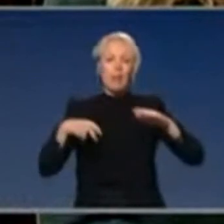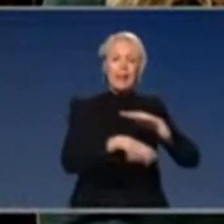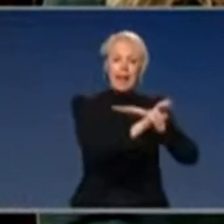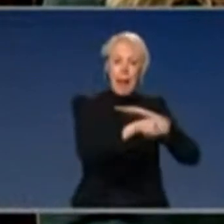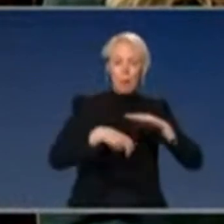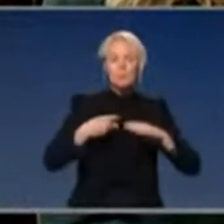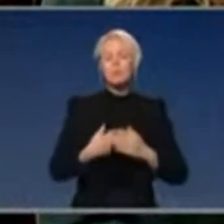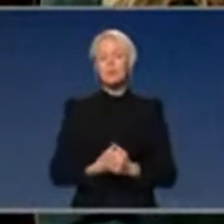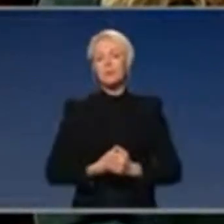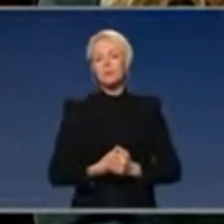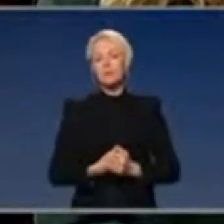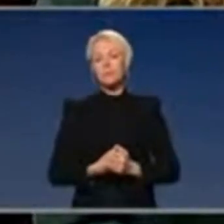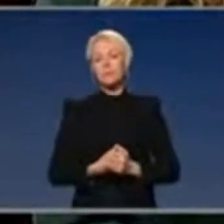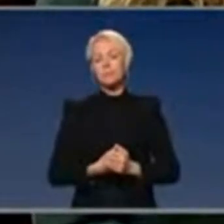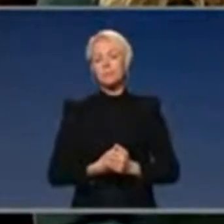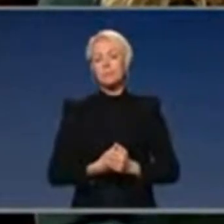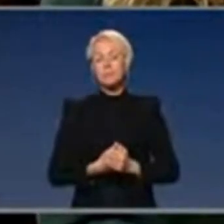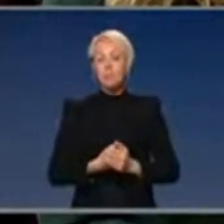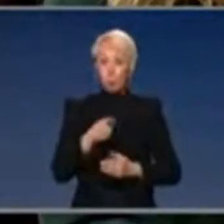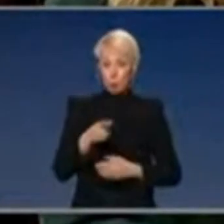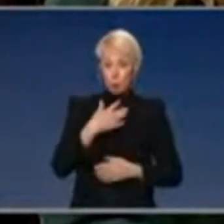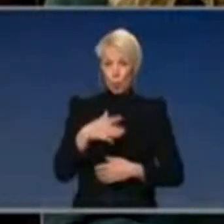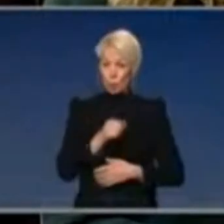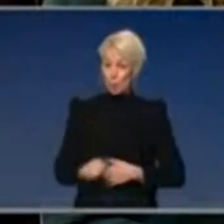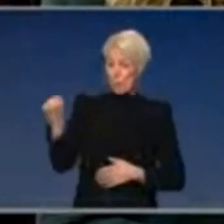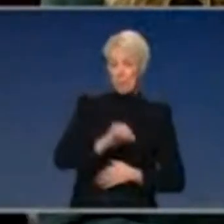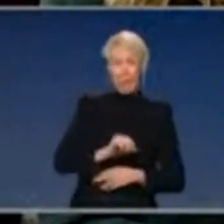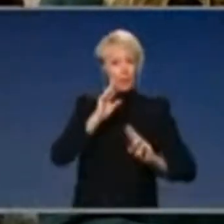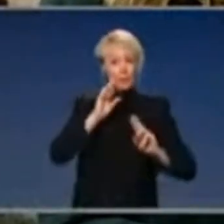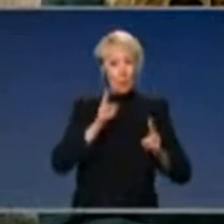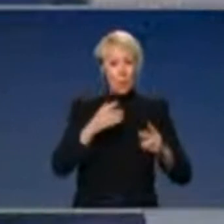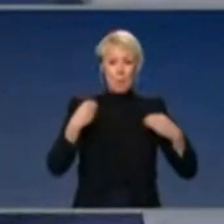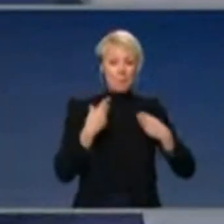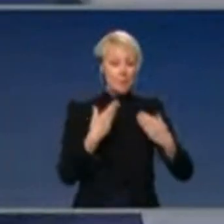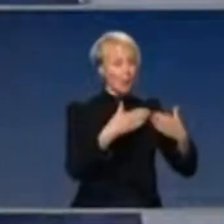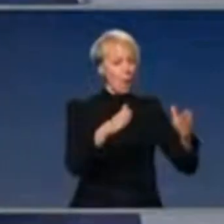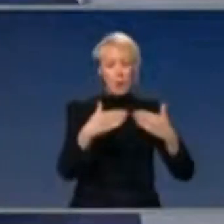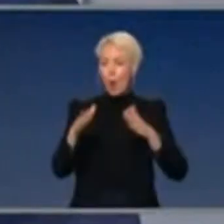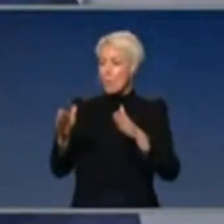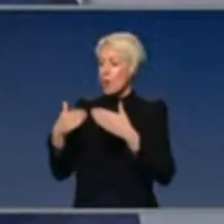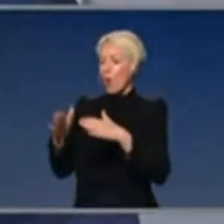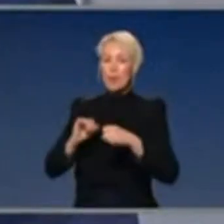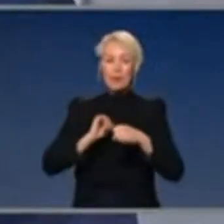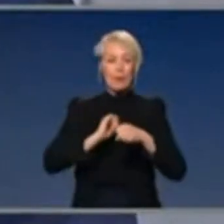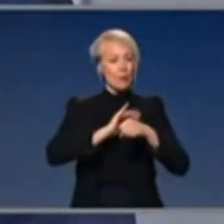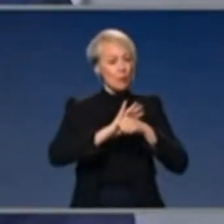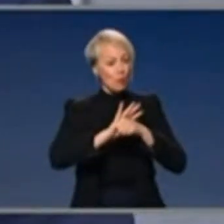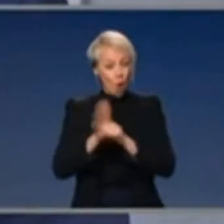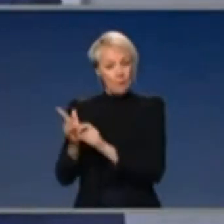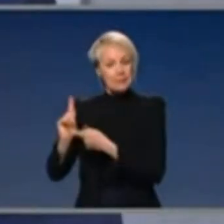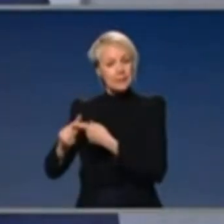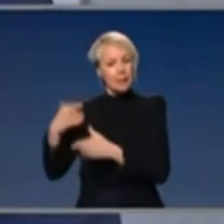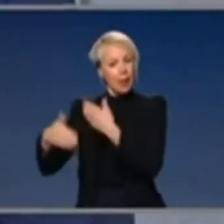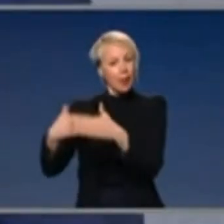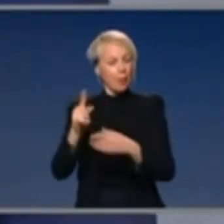to open a COVID-safe economy, to get all the states back on board and work toward a COVID-safe economy? Do you still think that's realistic?